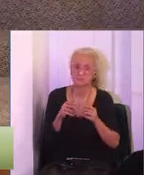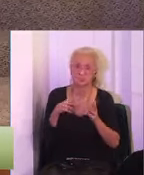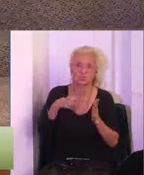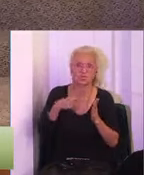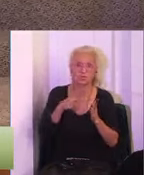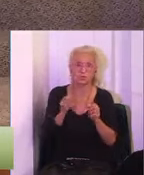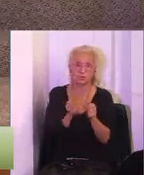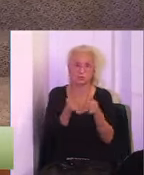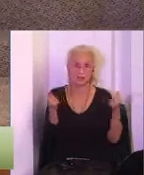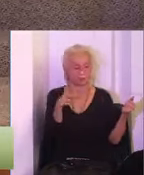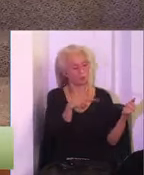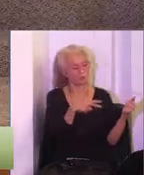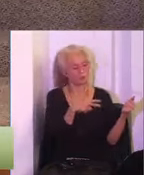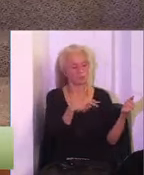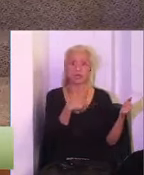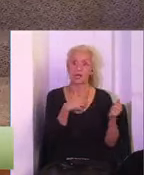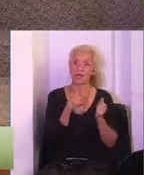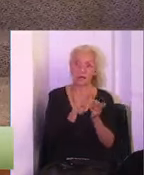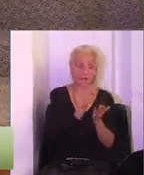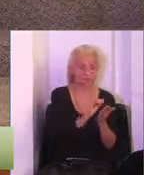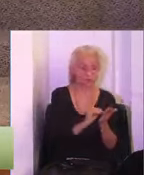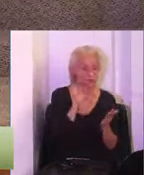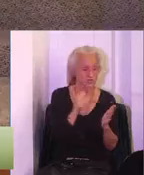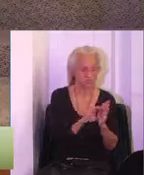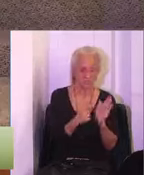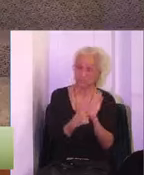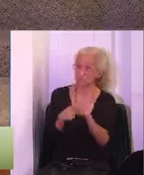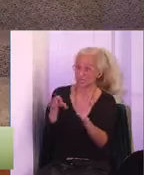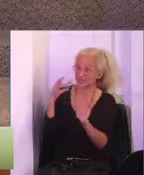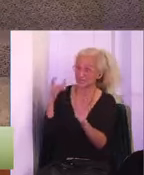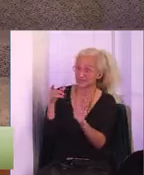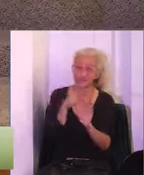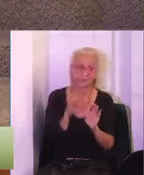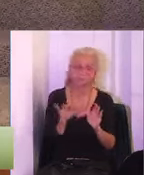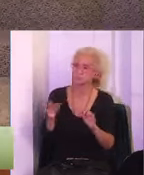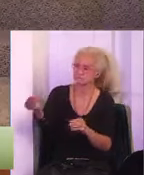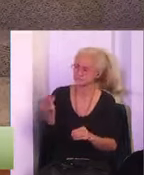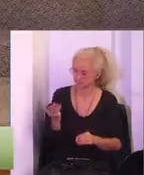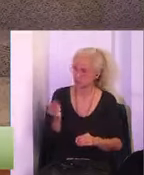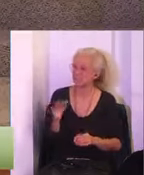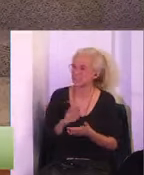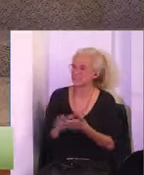saying, I drew this picture. What do you think of this picture? Oh, that's nice.